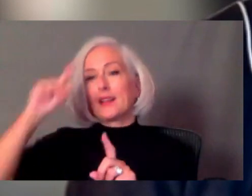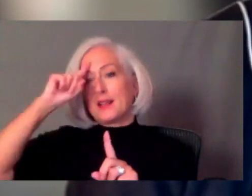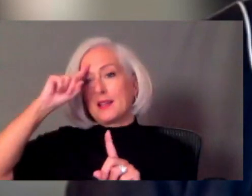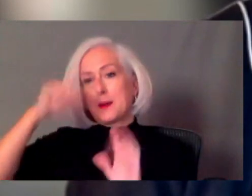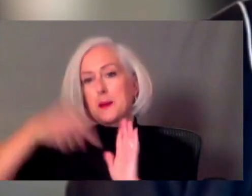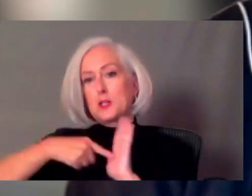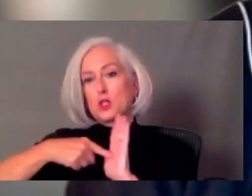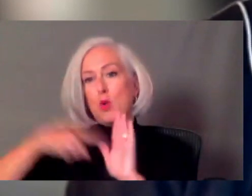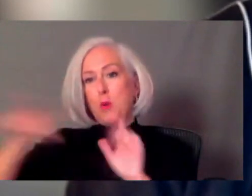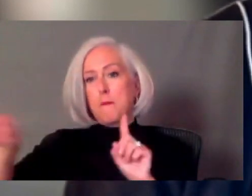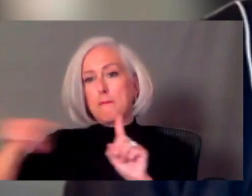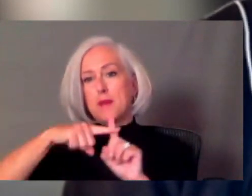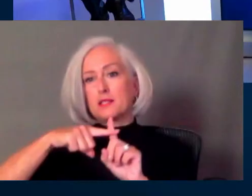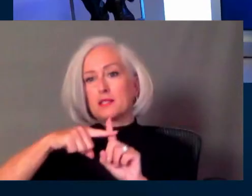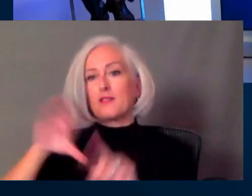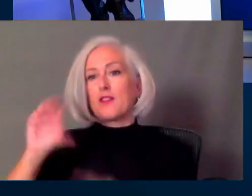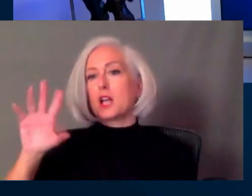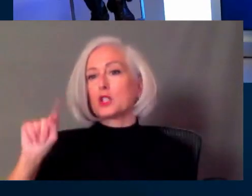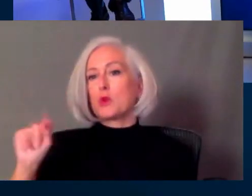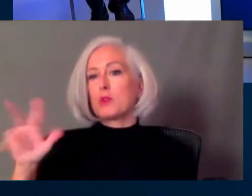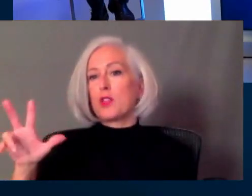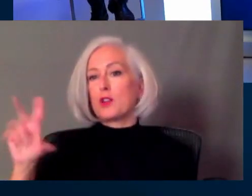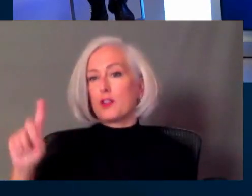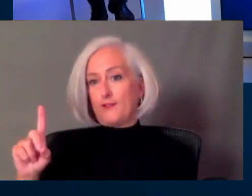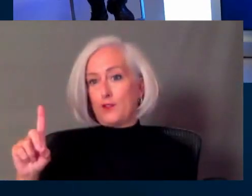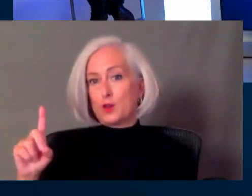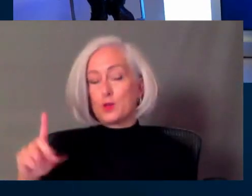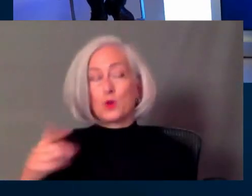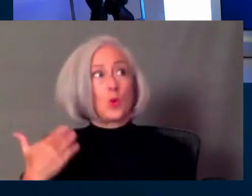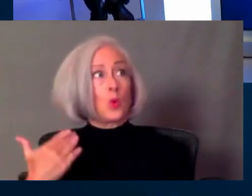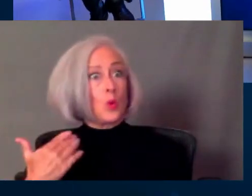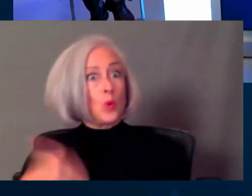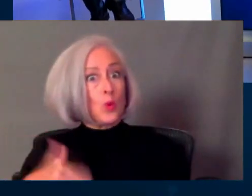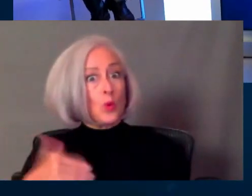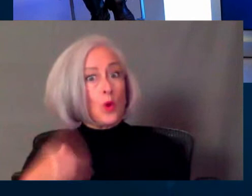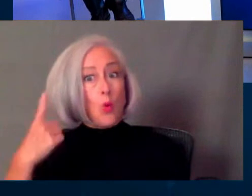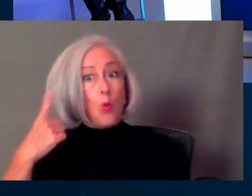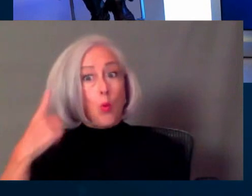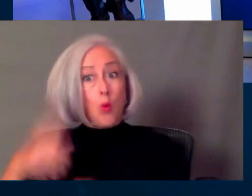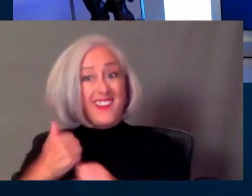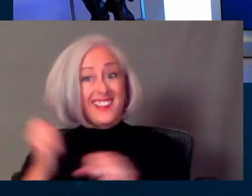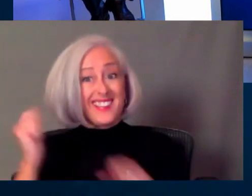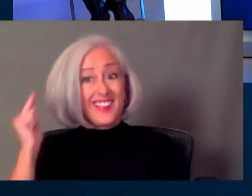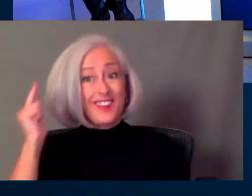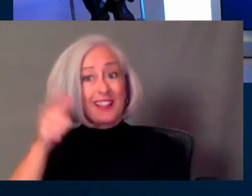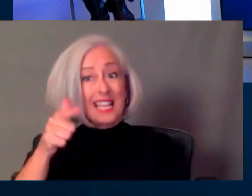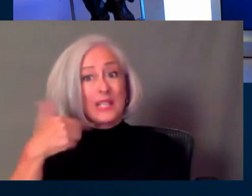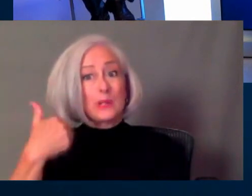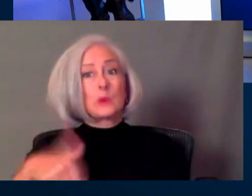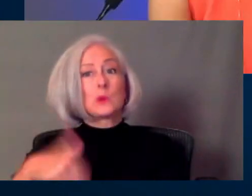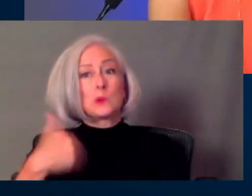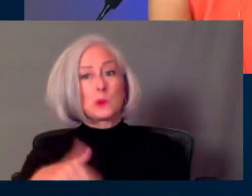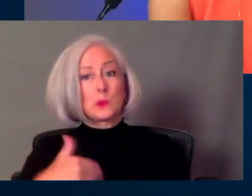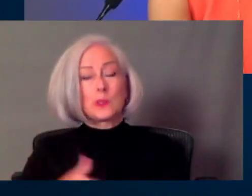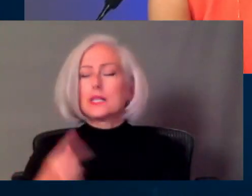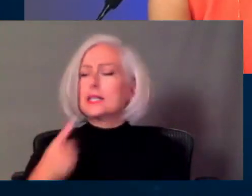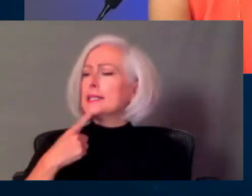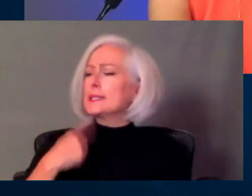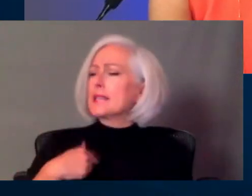I reached out to the study coordinator. I knew about the study through a friend and reached out to the study